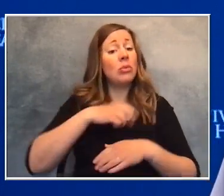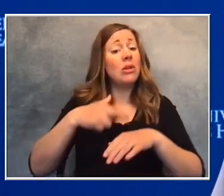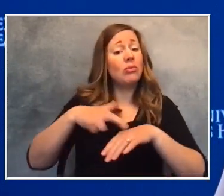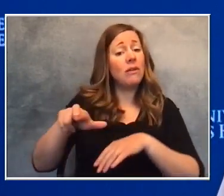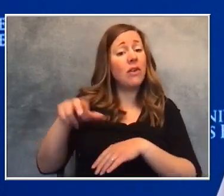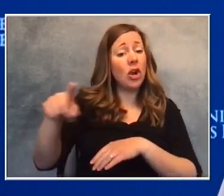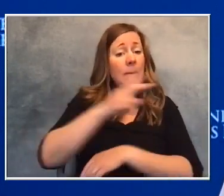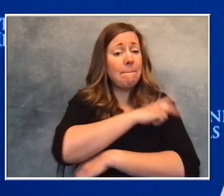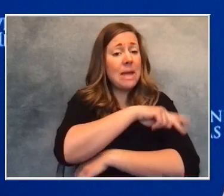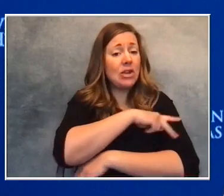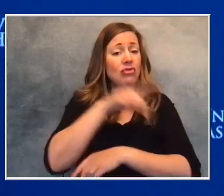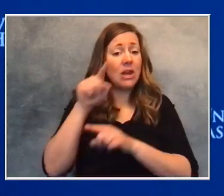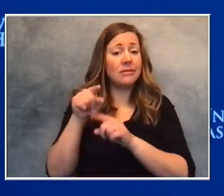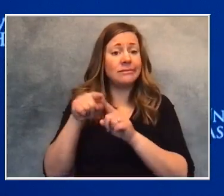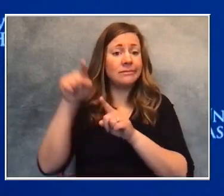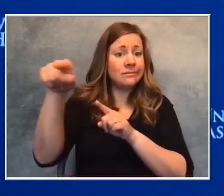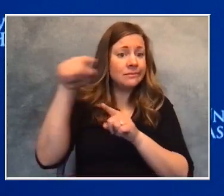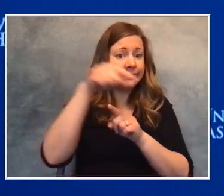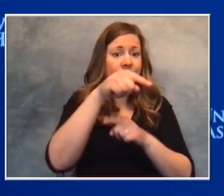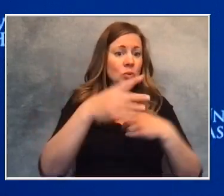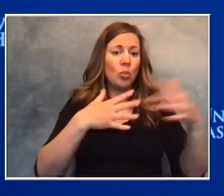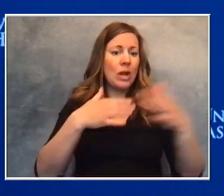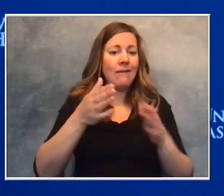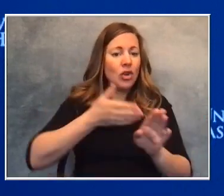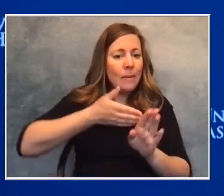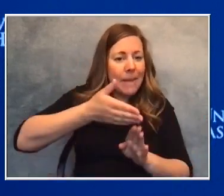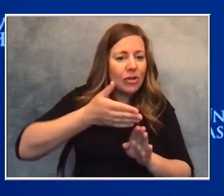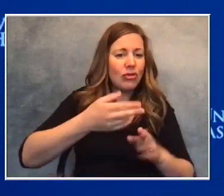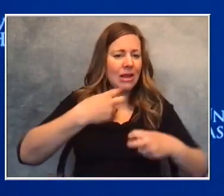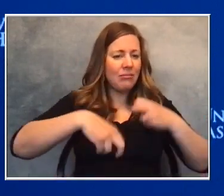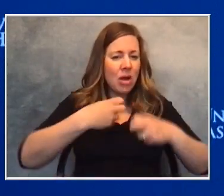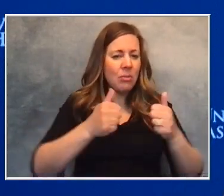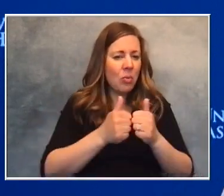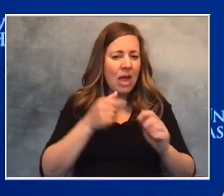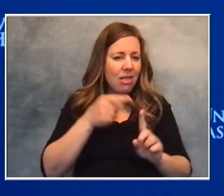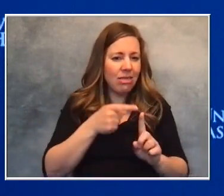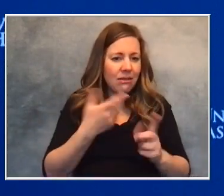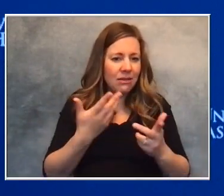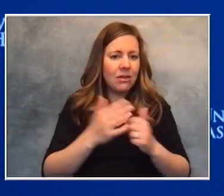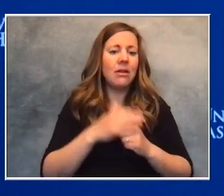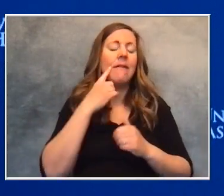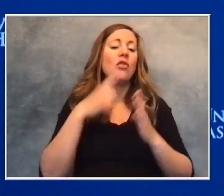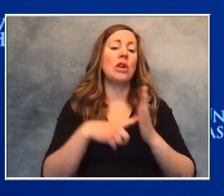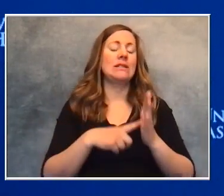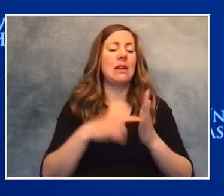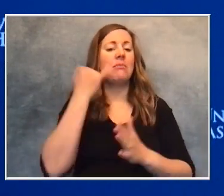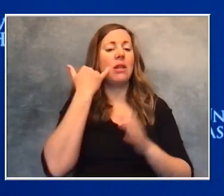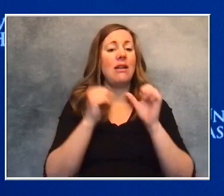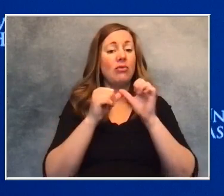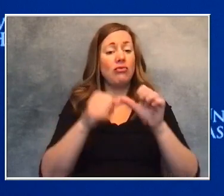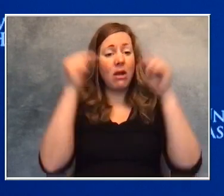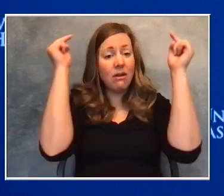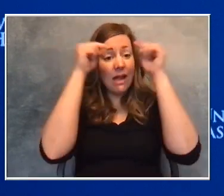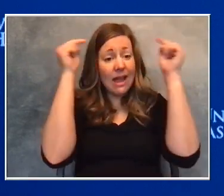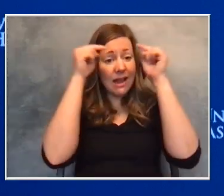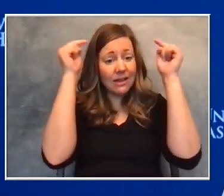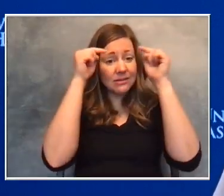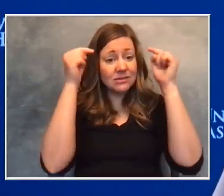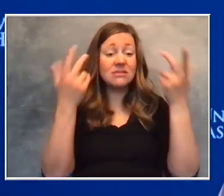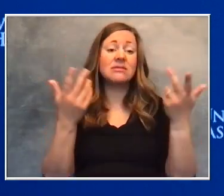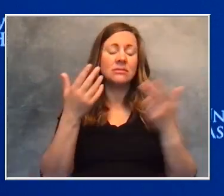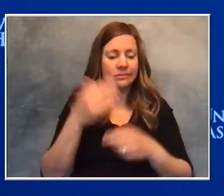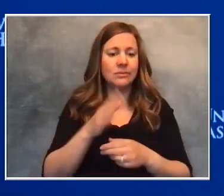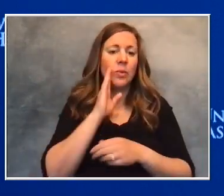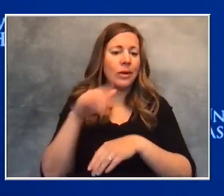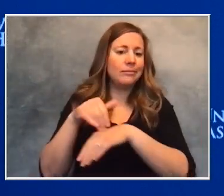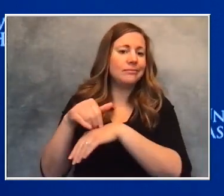to whatever subspecialty they are having problems with. For example, if they are having chronic headaches, it's probably neurology. If they're